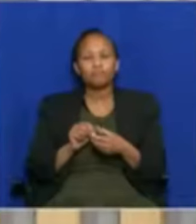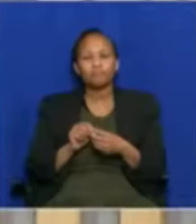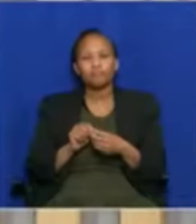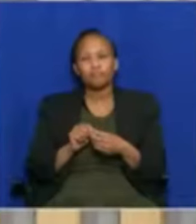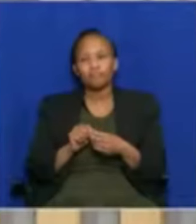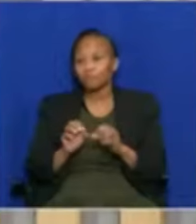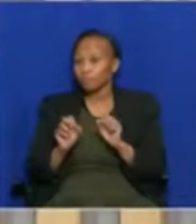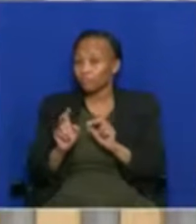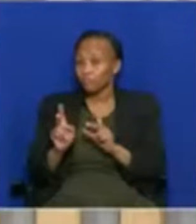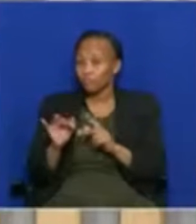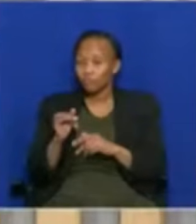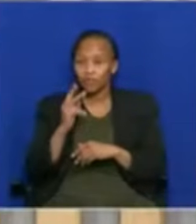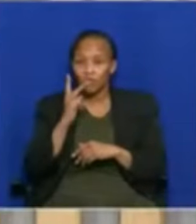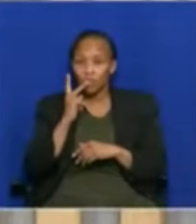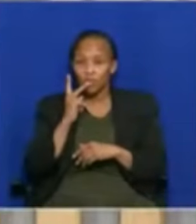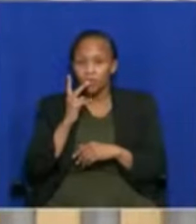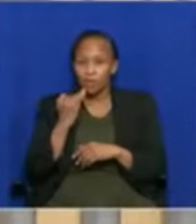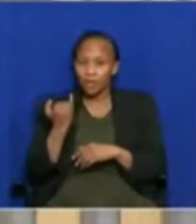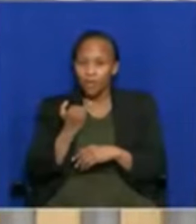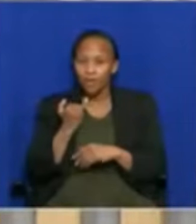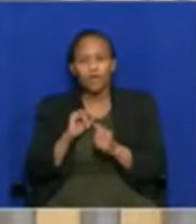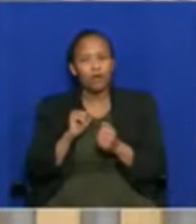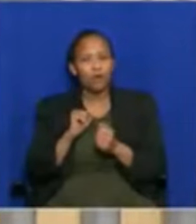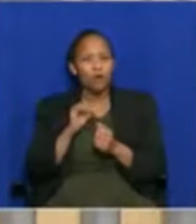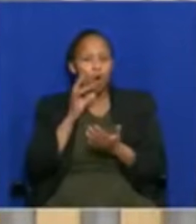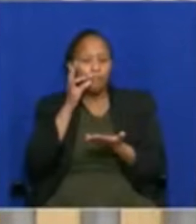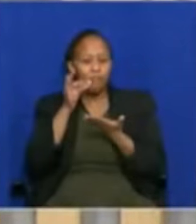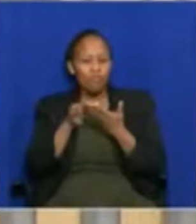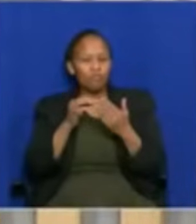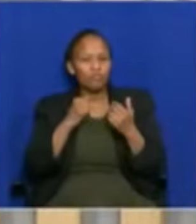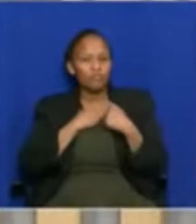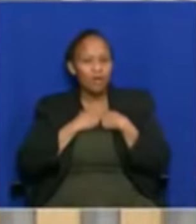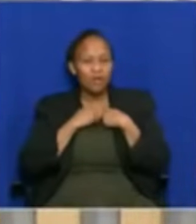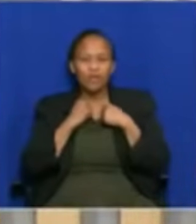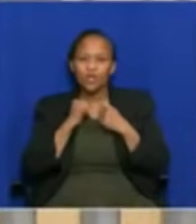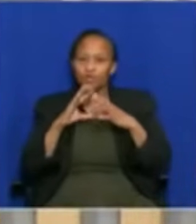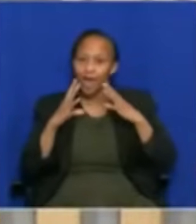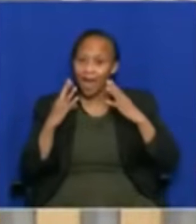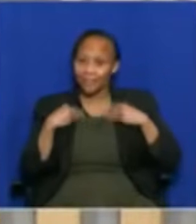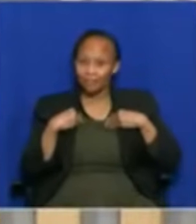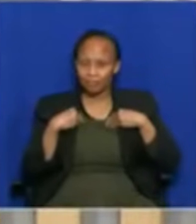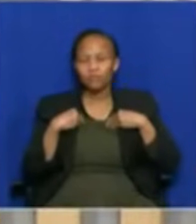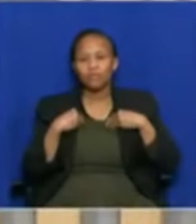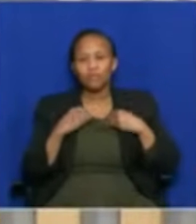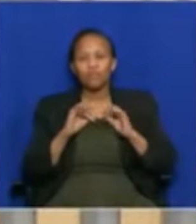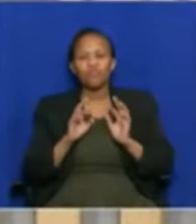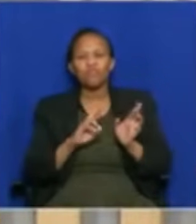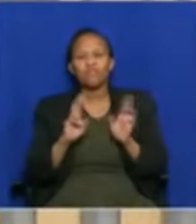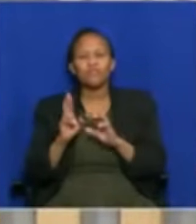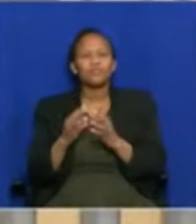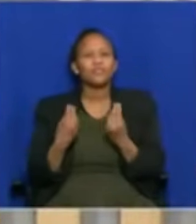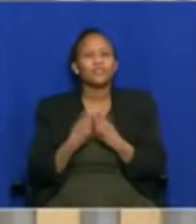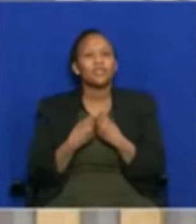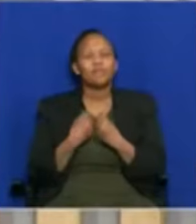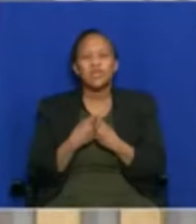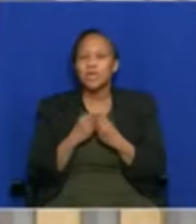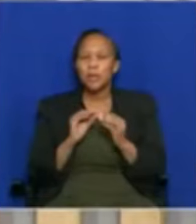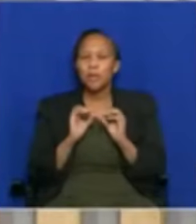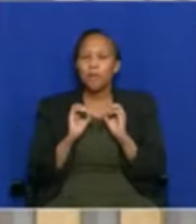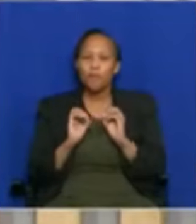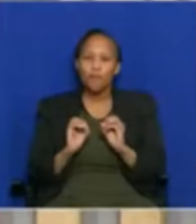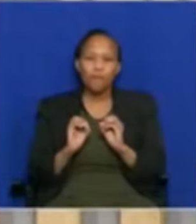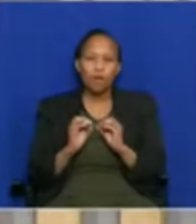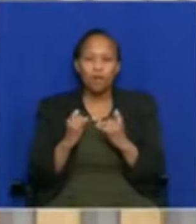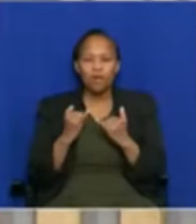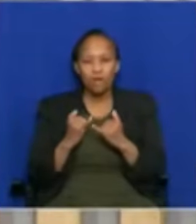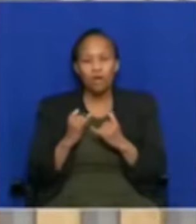proposed approach. Should it become necessary to refer to something we don't have, we will stand down that issue and then come back to it after